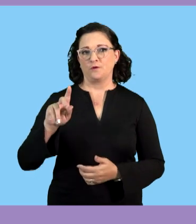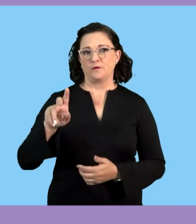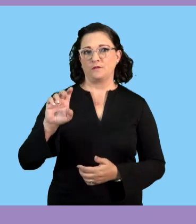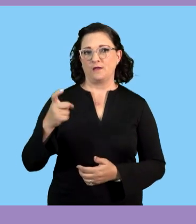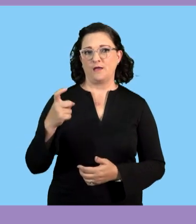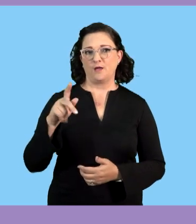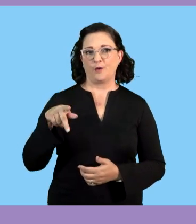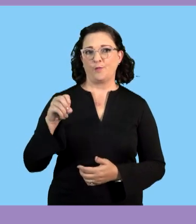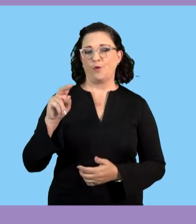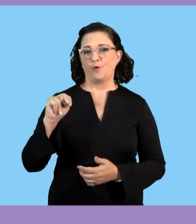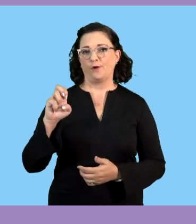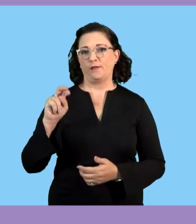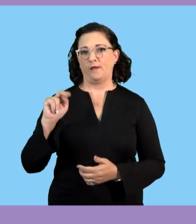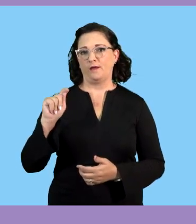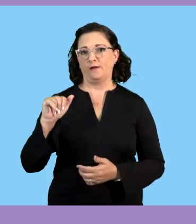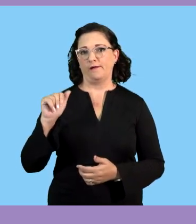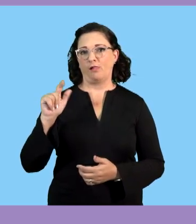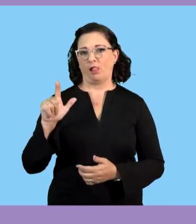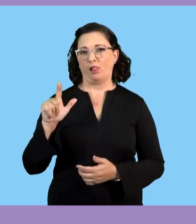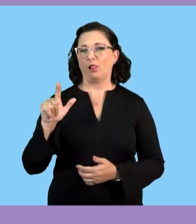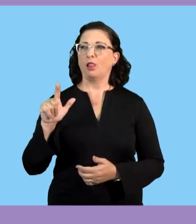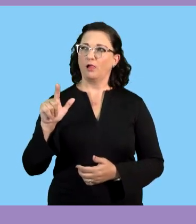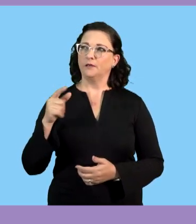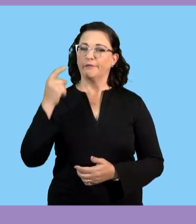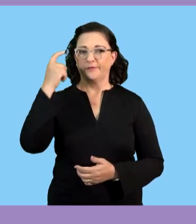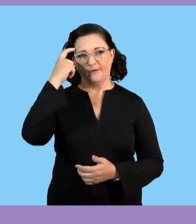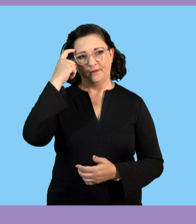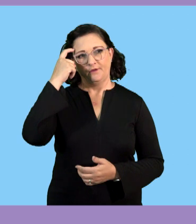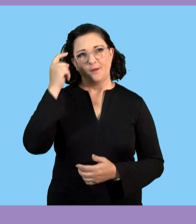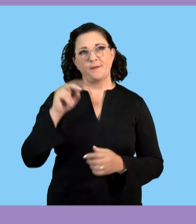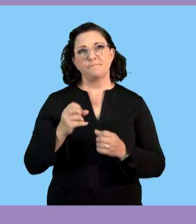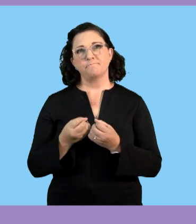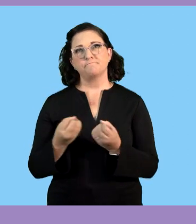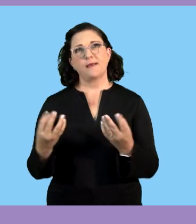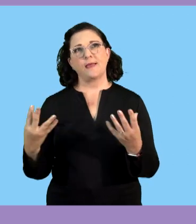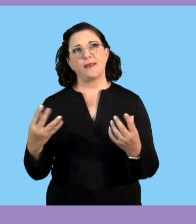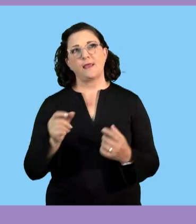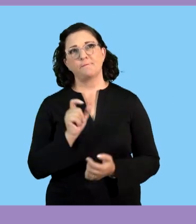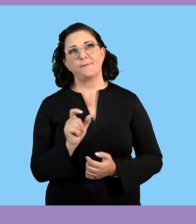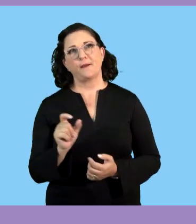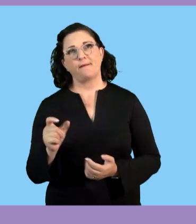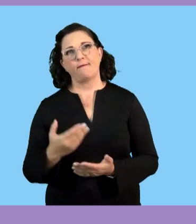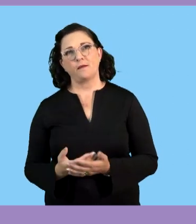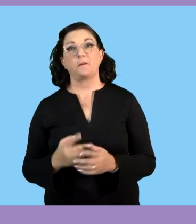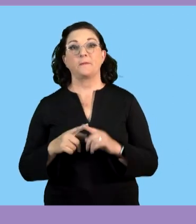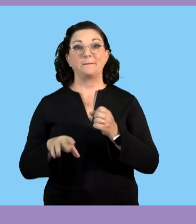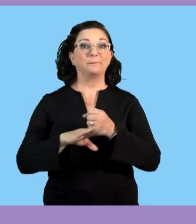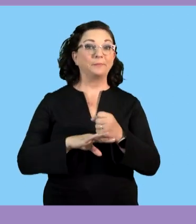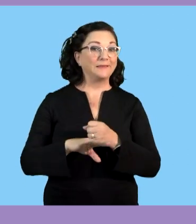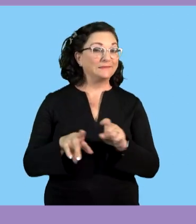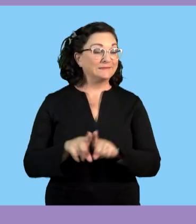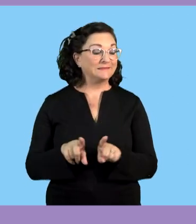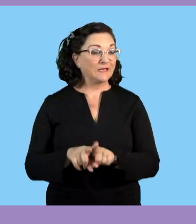form. Now remember, we had many ways of writing 64 in exponential form, but now we wanted to have the same base as